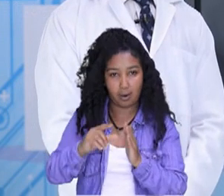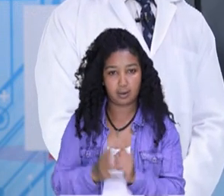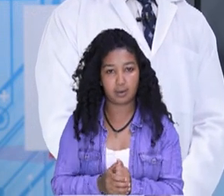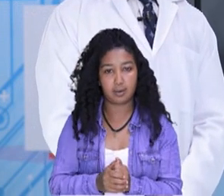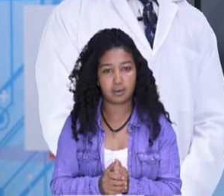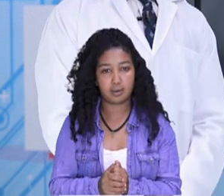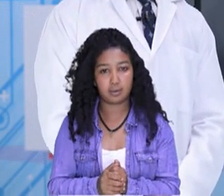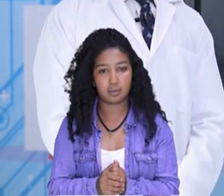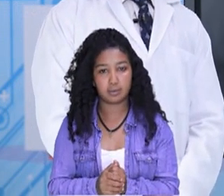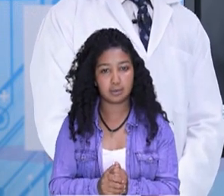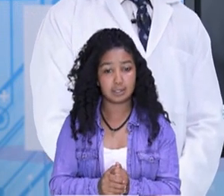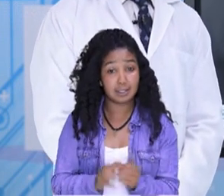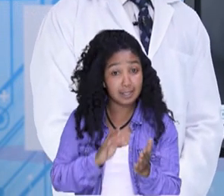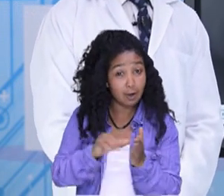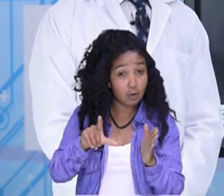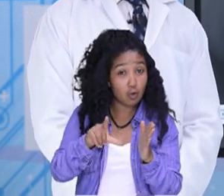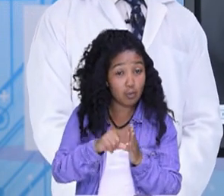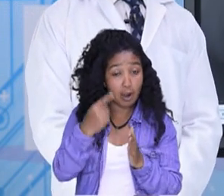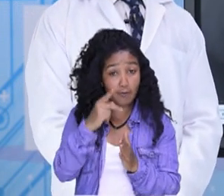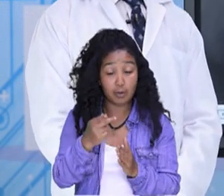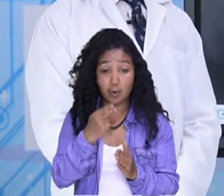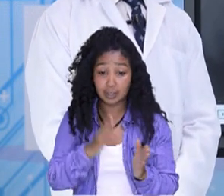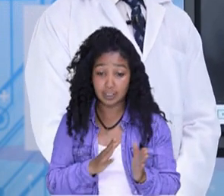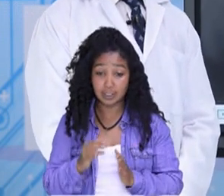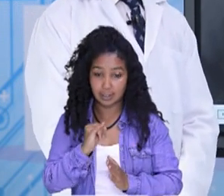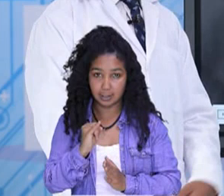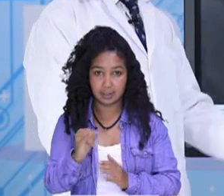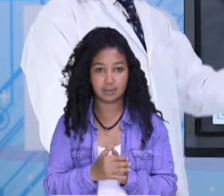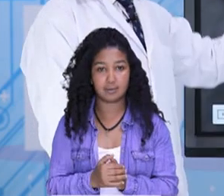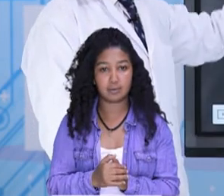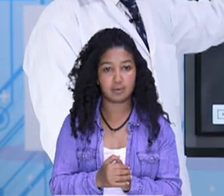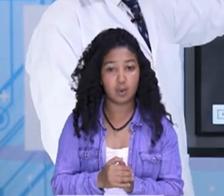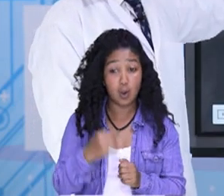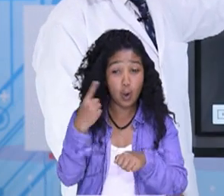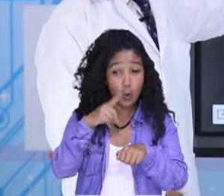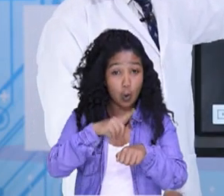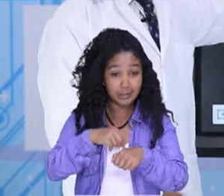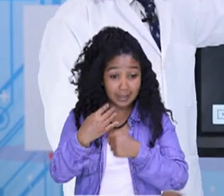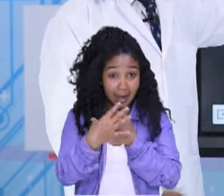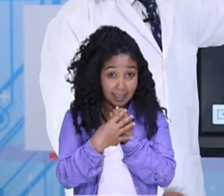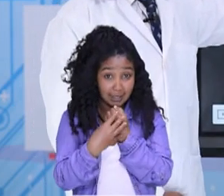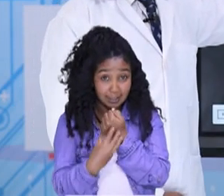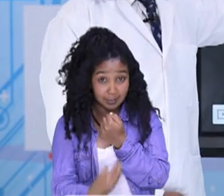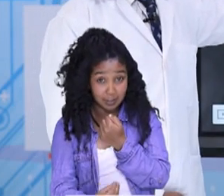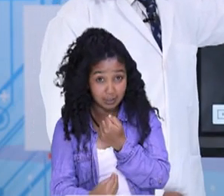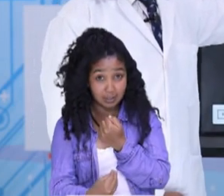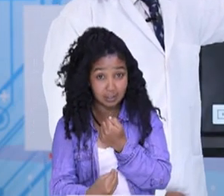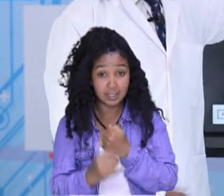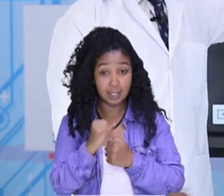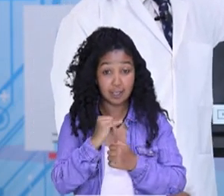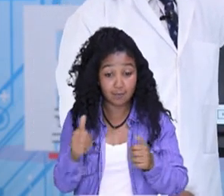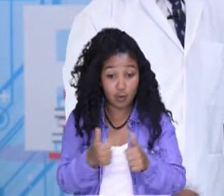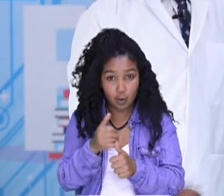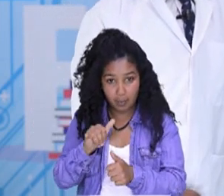The central dogma for protein synthesis is always transcription